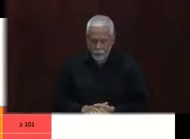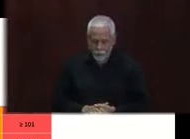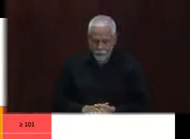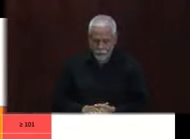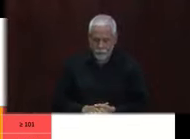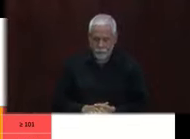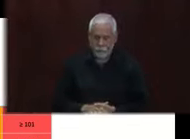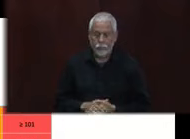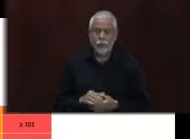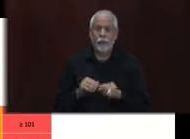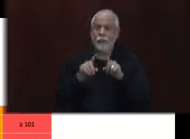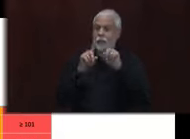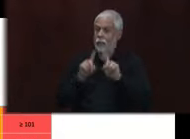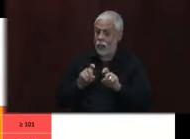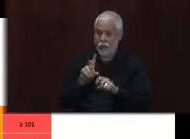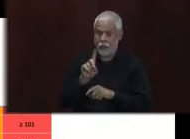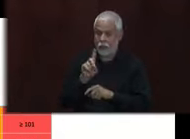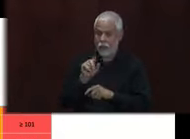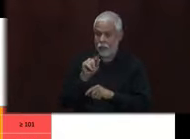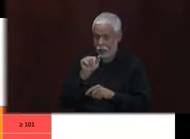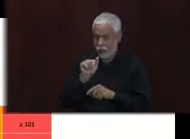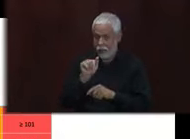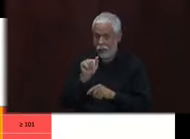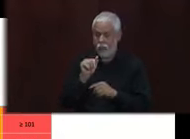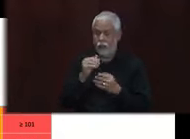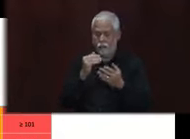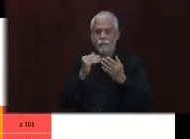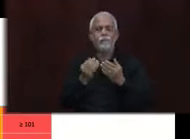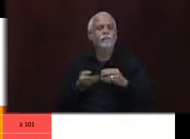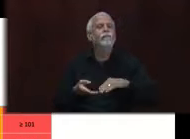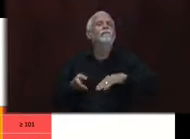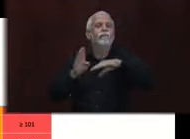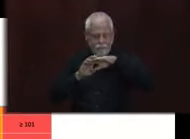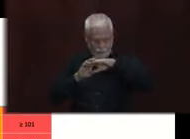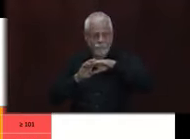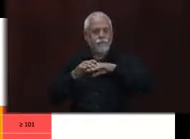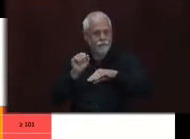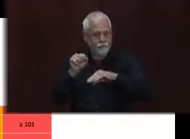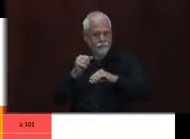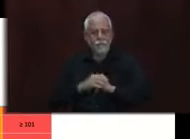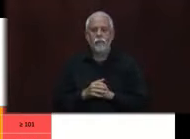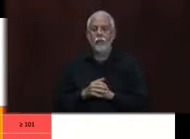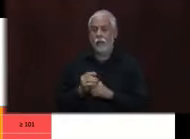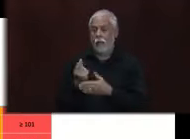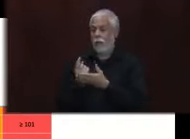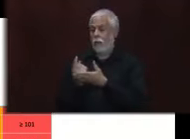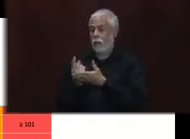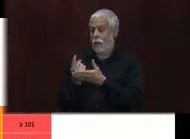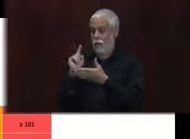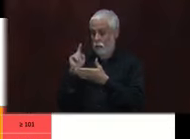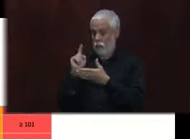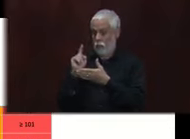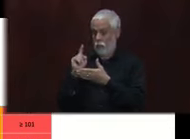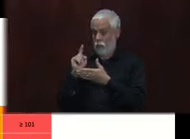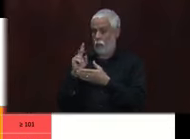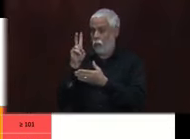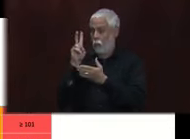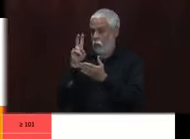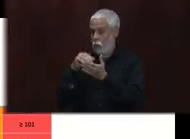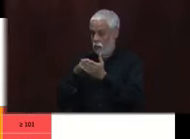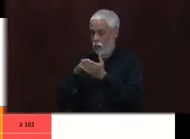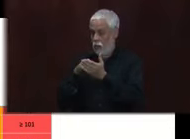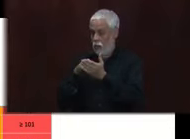Our testing data, which is the next indicator, has increased significantly. Last week, that was just over